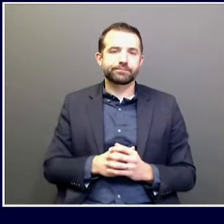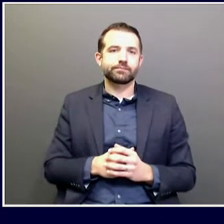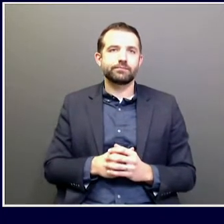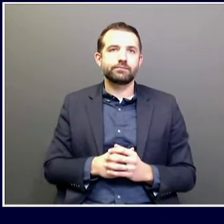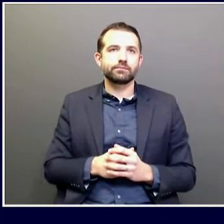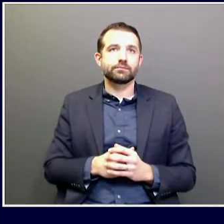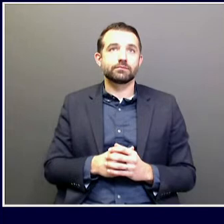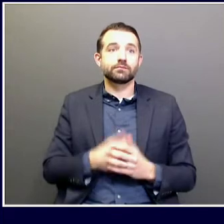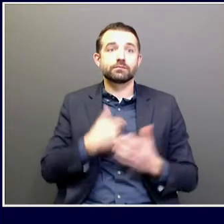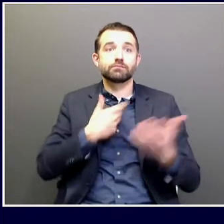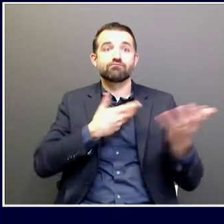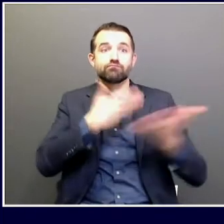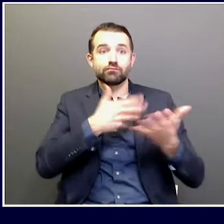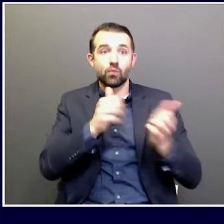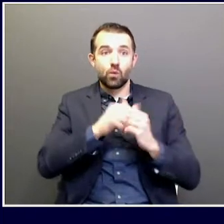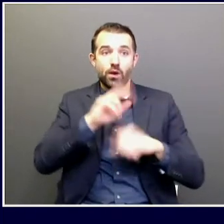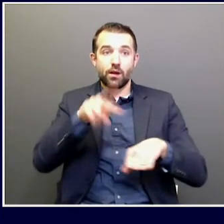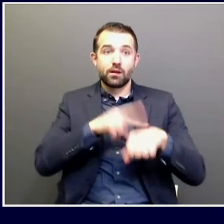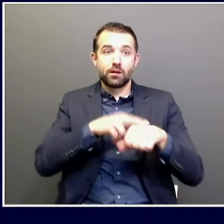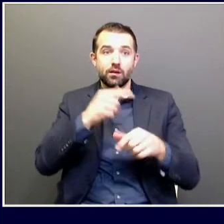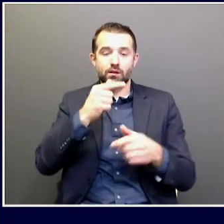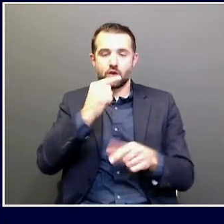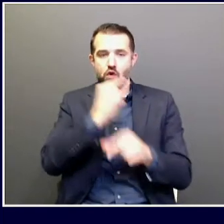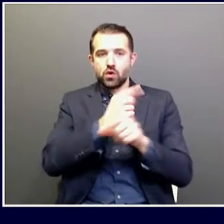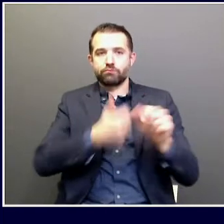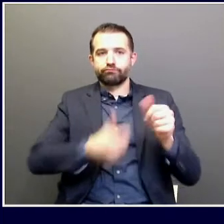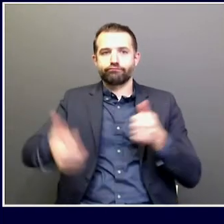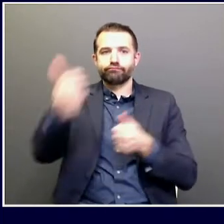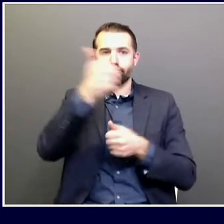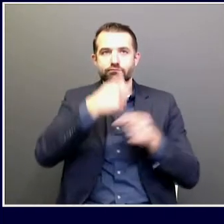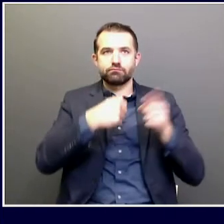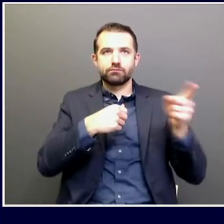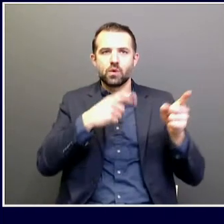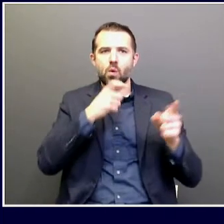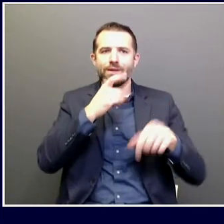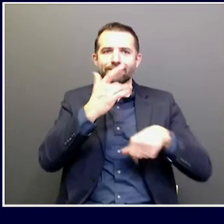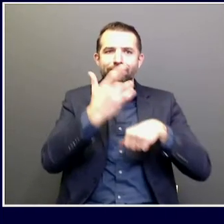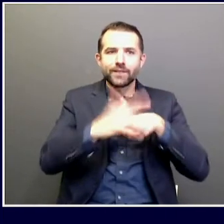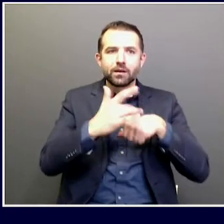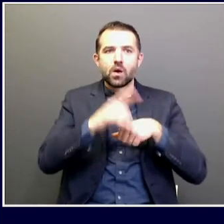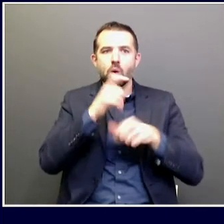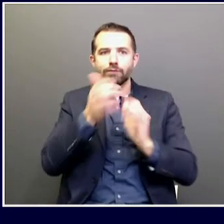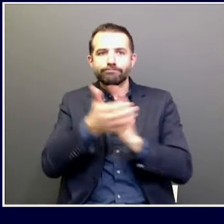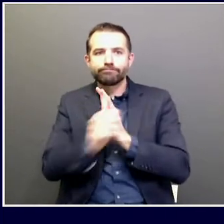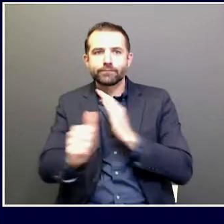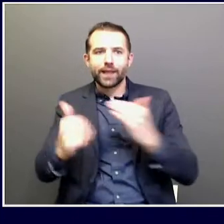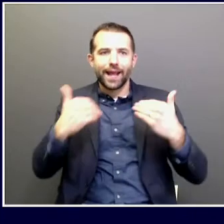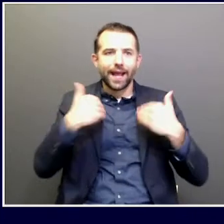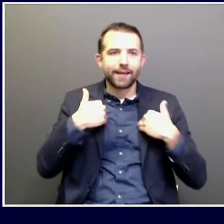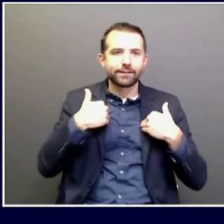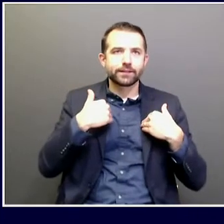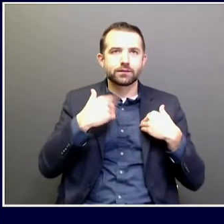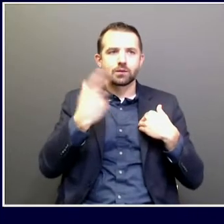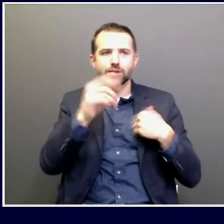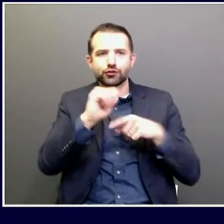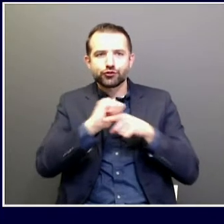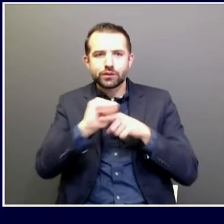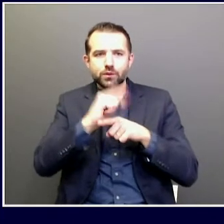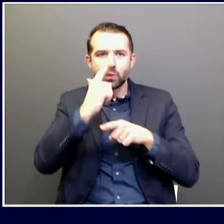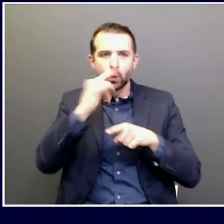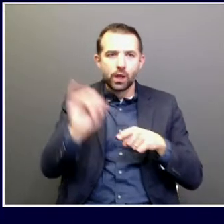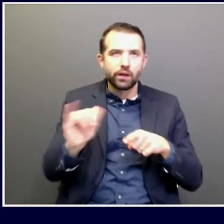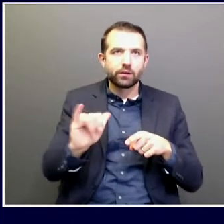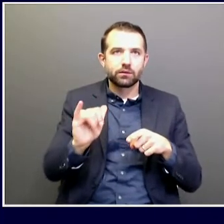leadership, determining who's available for what, who can do what kinds of chores and work. The Guard have been always very trusting